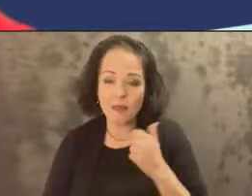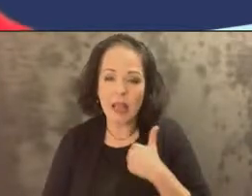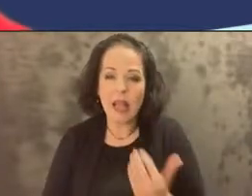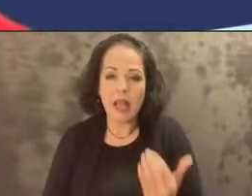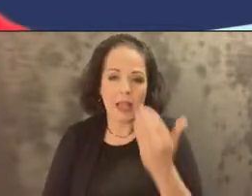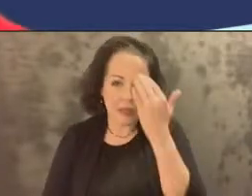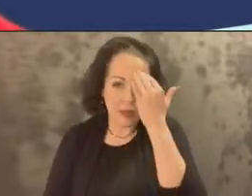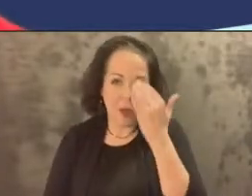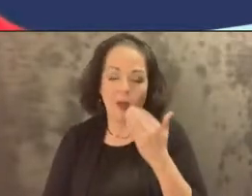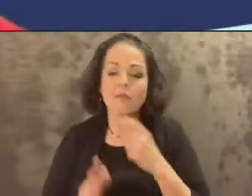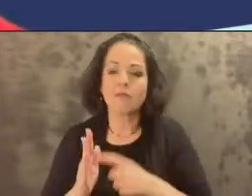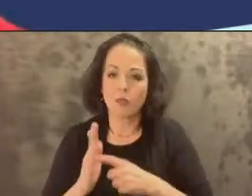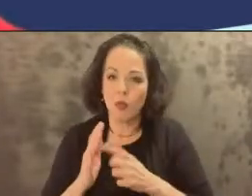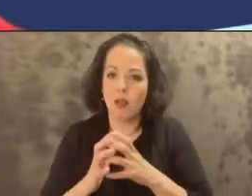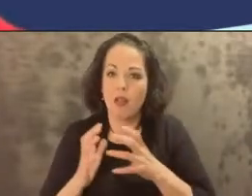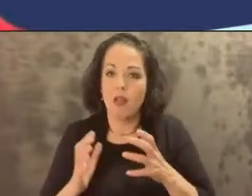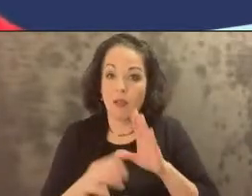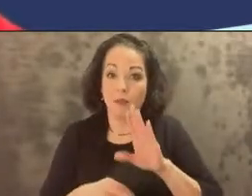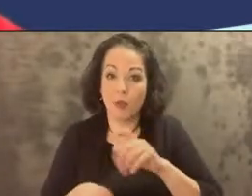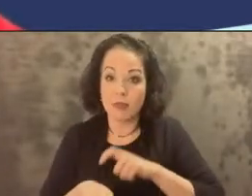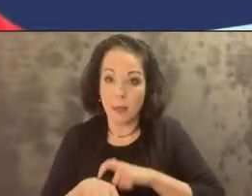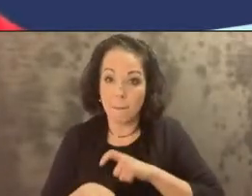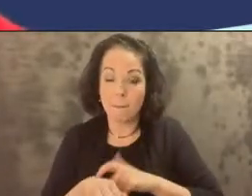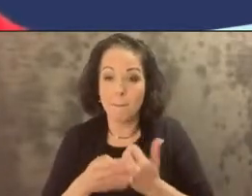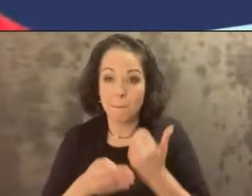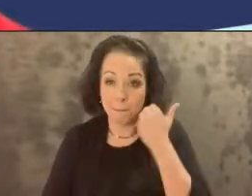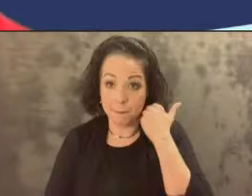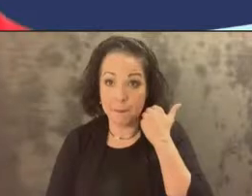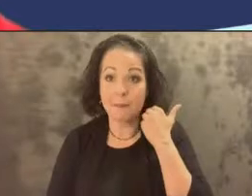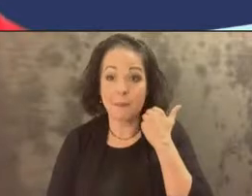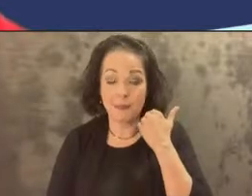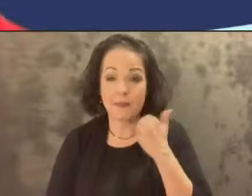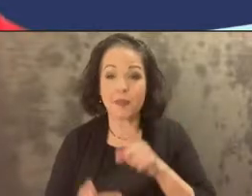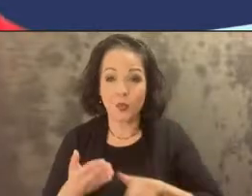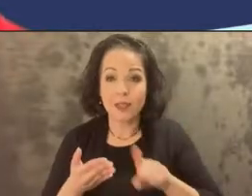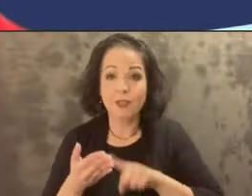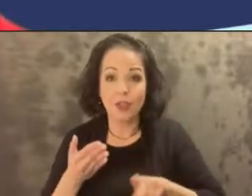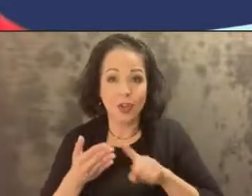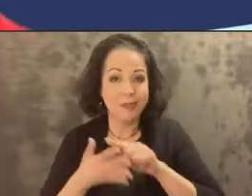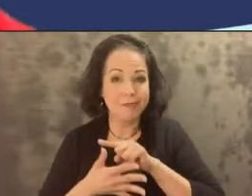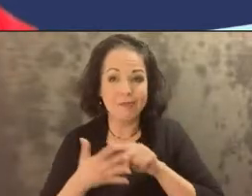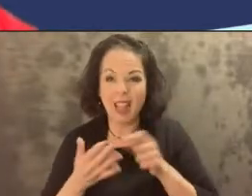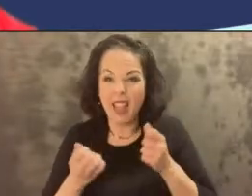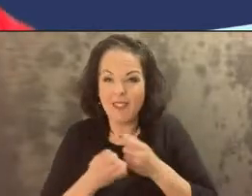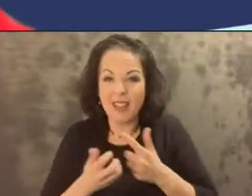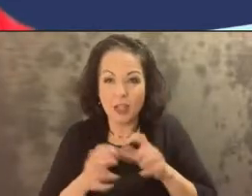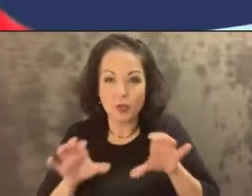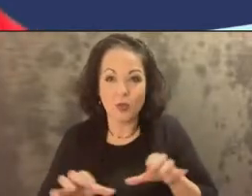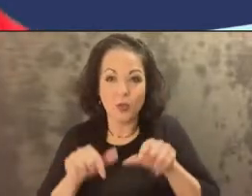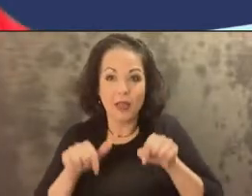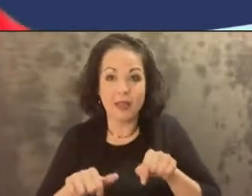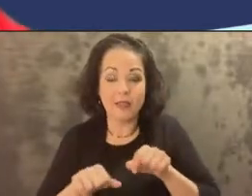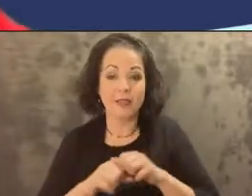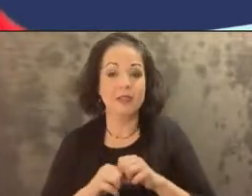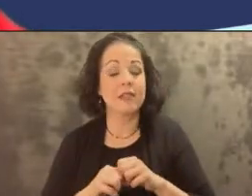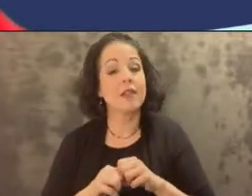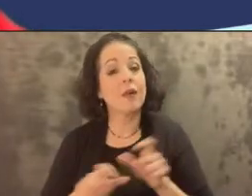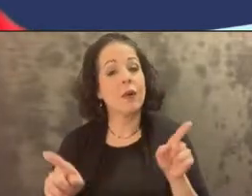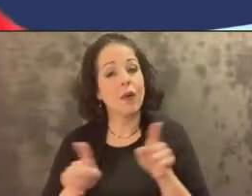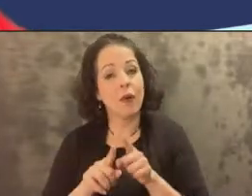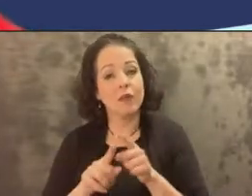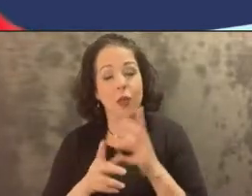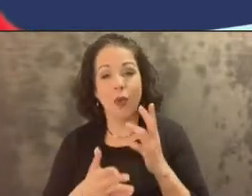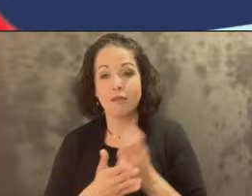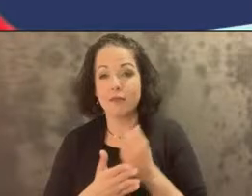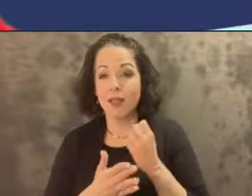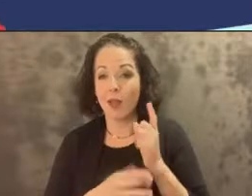a lot of your sacrifice of your time and everything to get this work done. I also wanted to take a moment